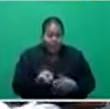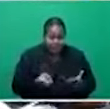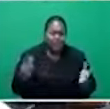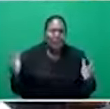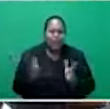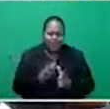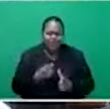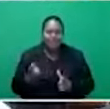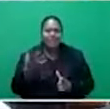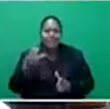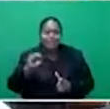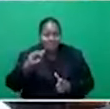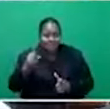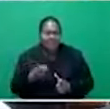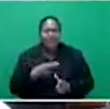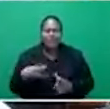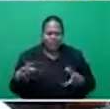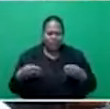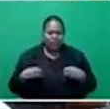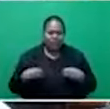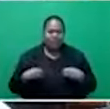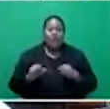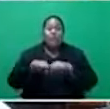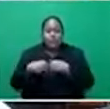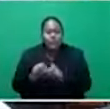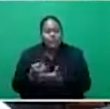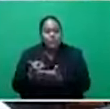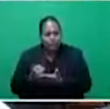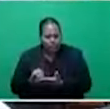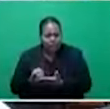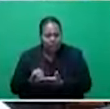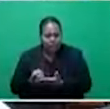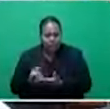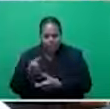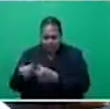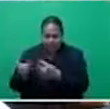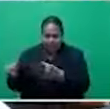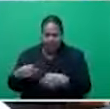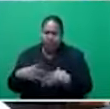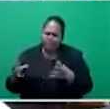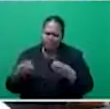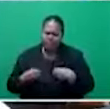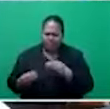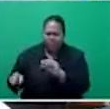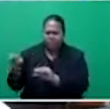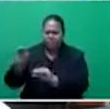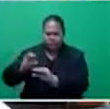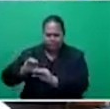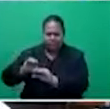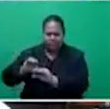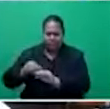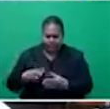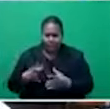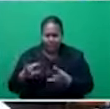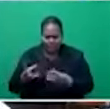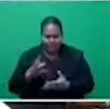get the income. Even social welfare recipients are getting a top-up on top of what they're already receiving.